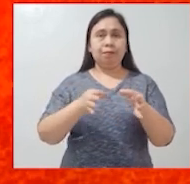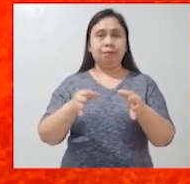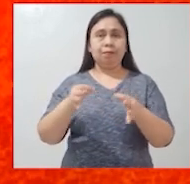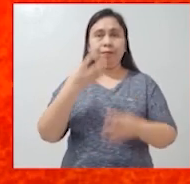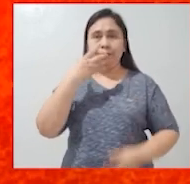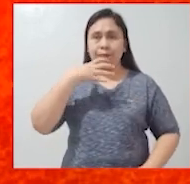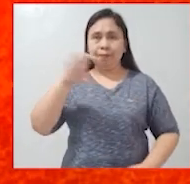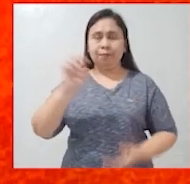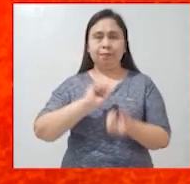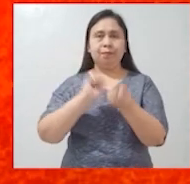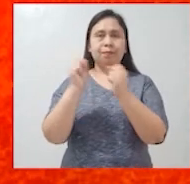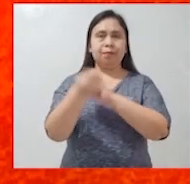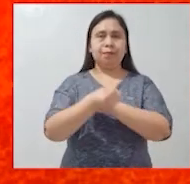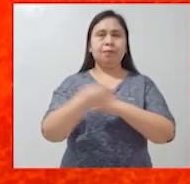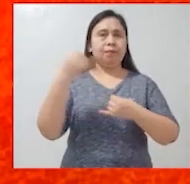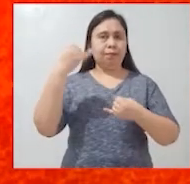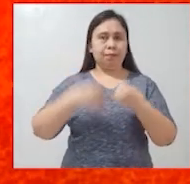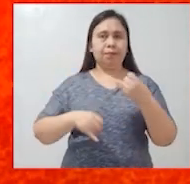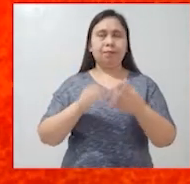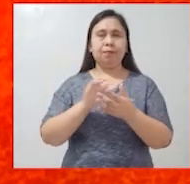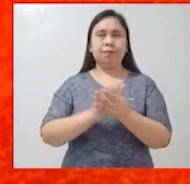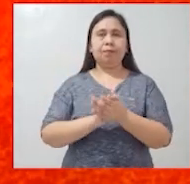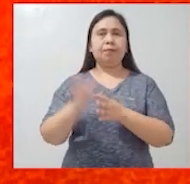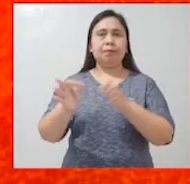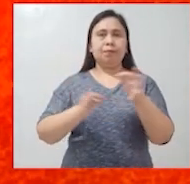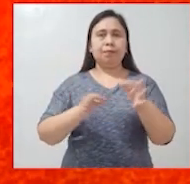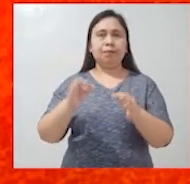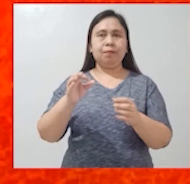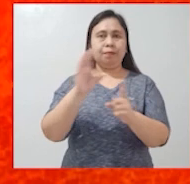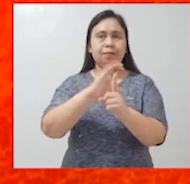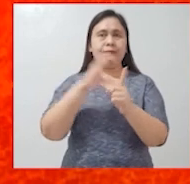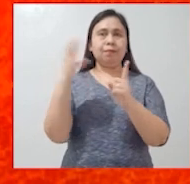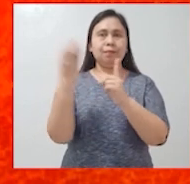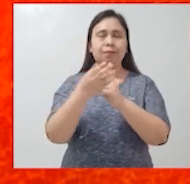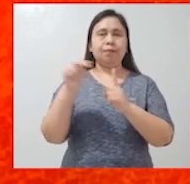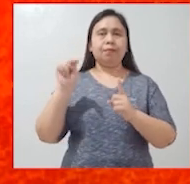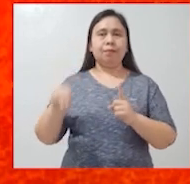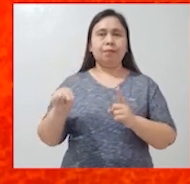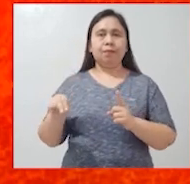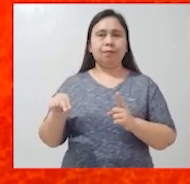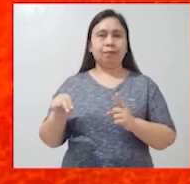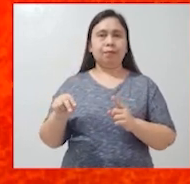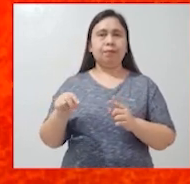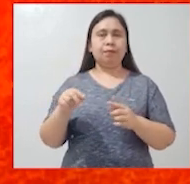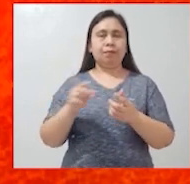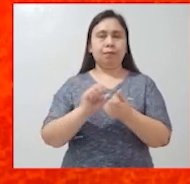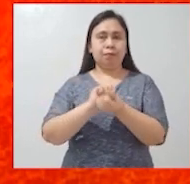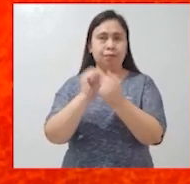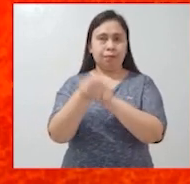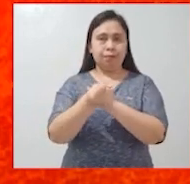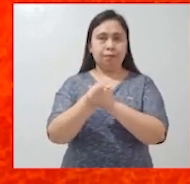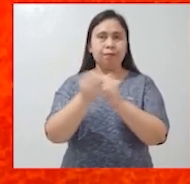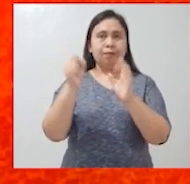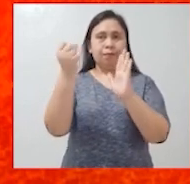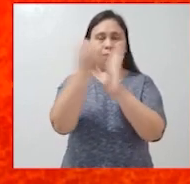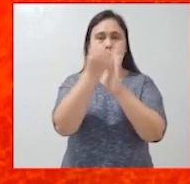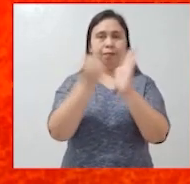expansion. And the last one, we will explain conditions necessary to change the state of